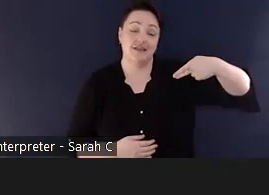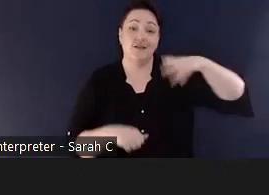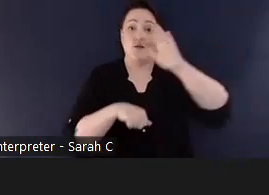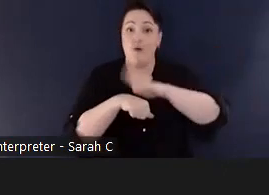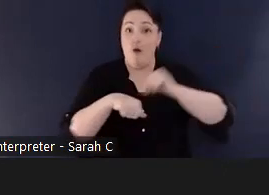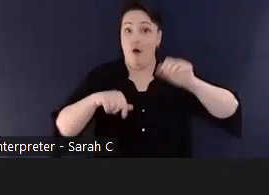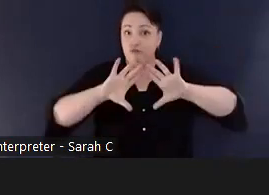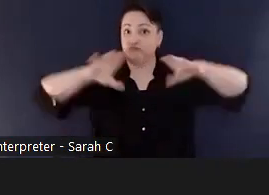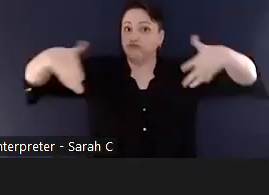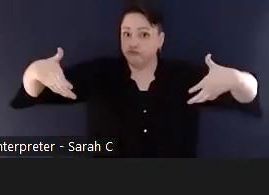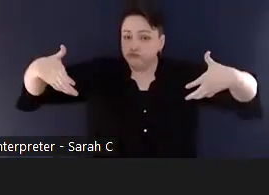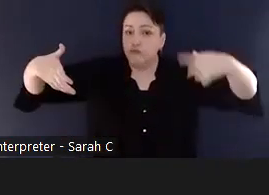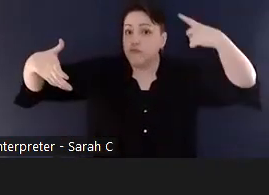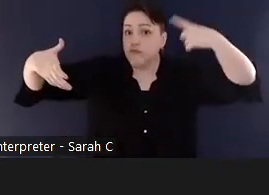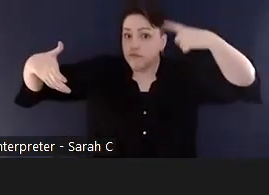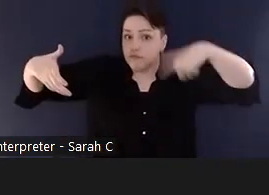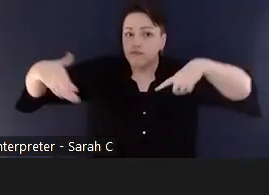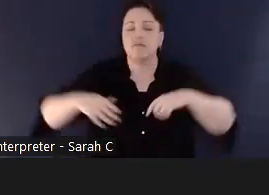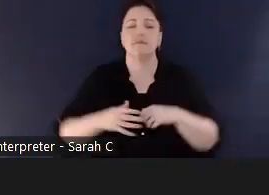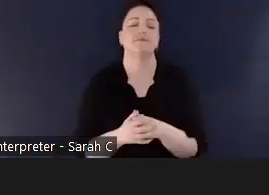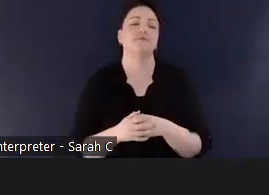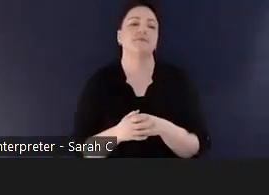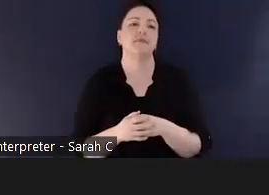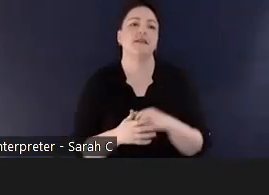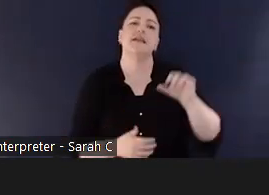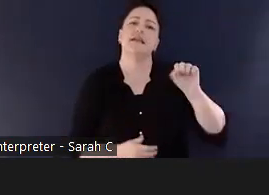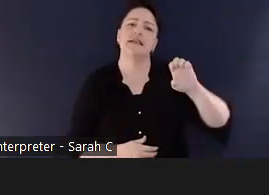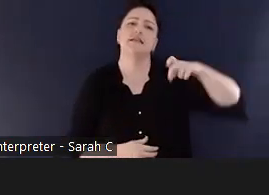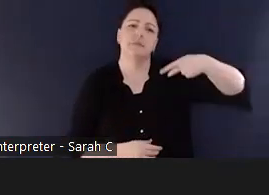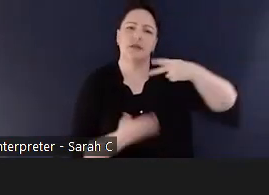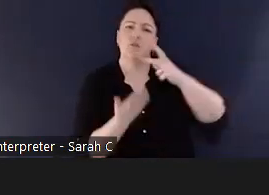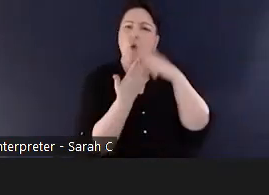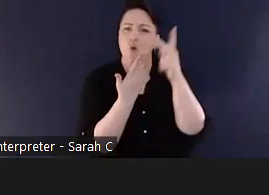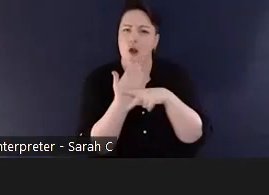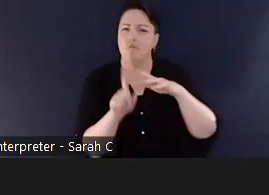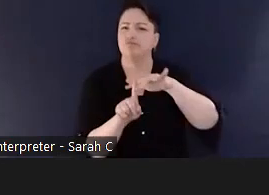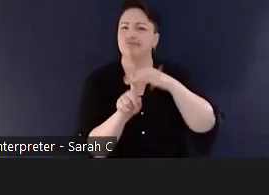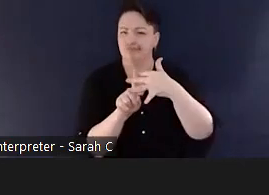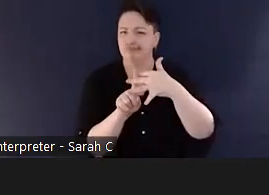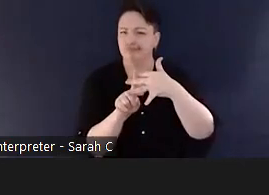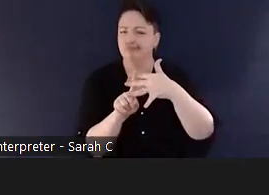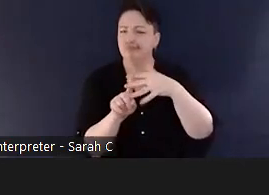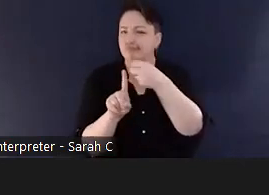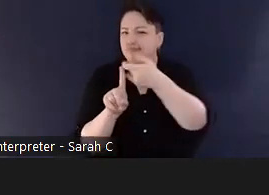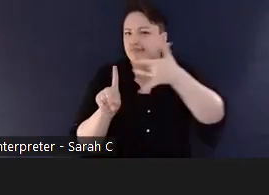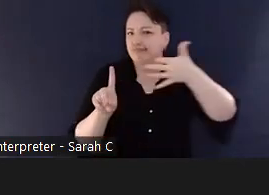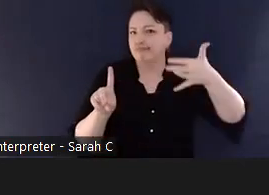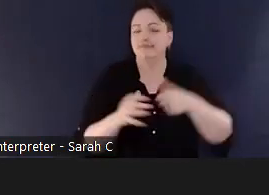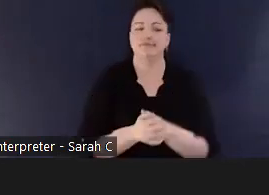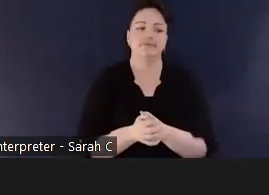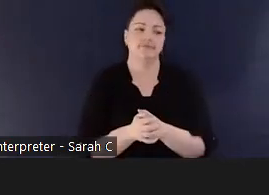bit of context about the SCP program overall. So the SCP